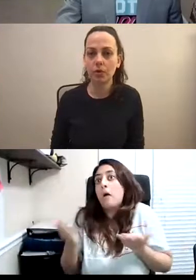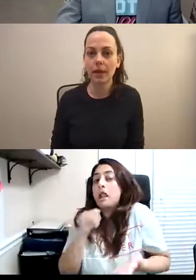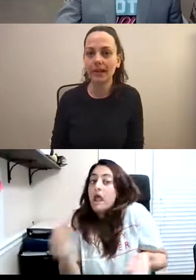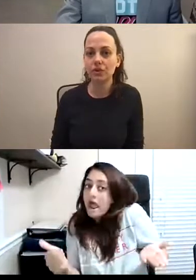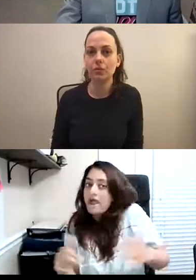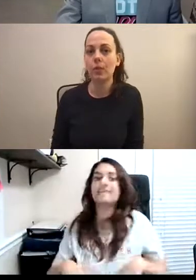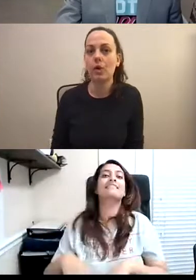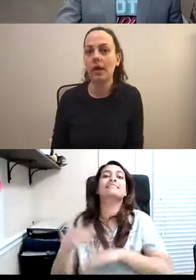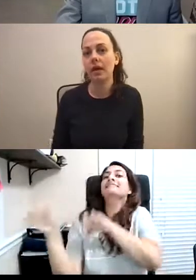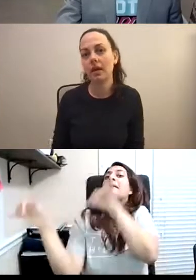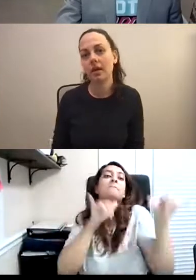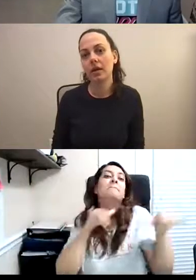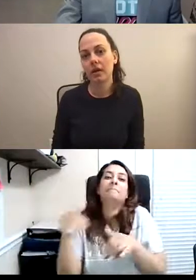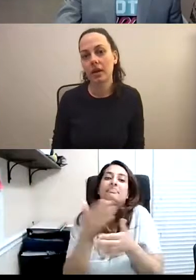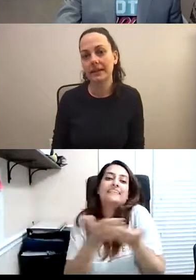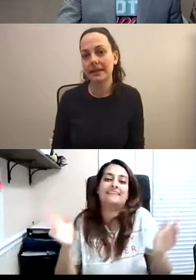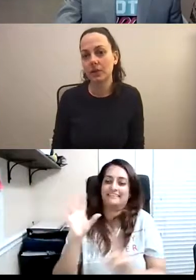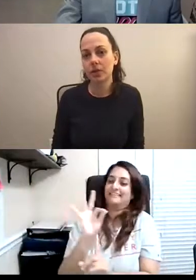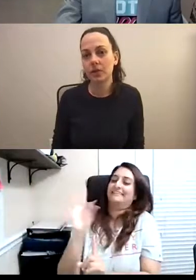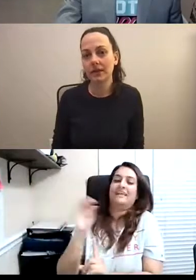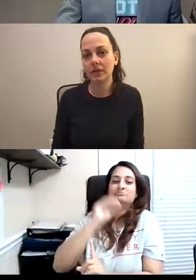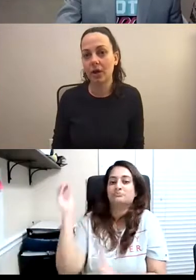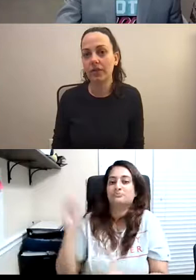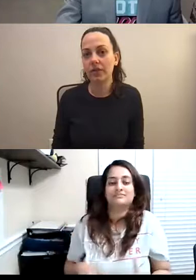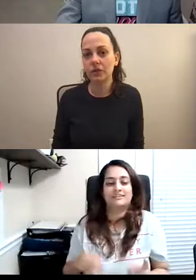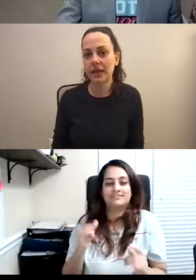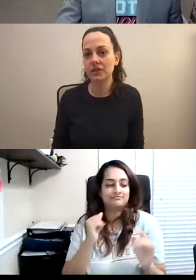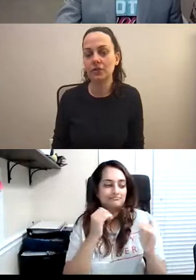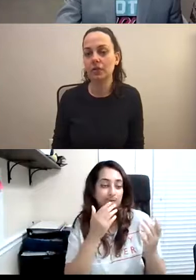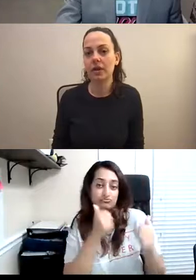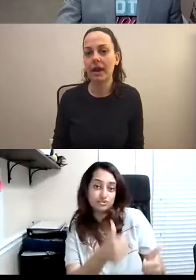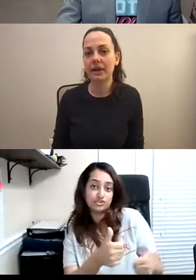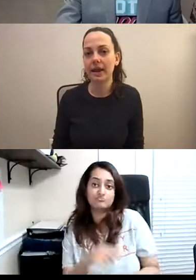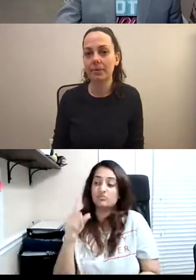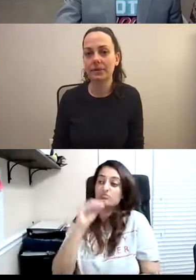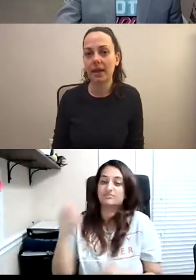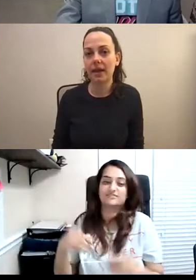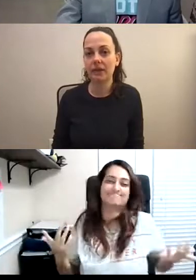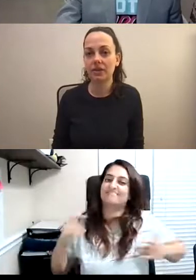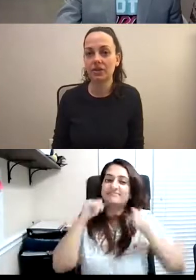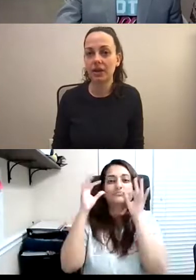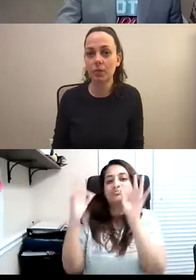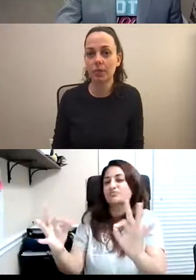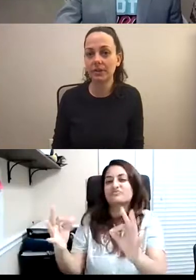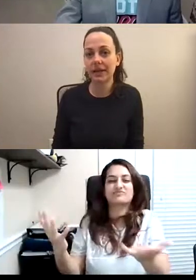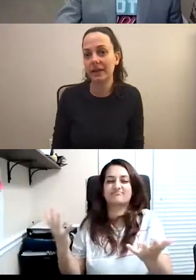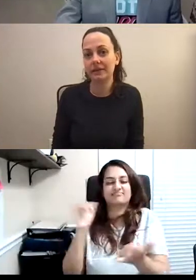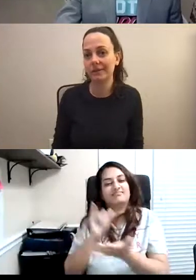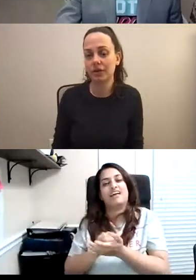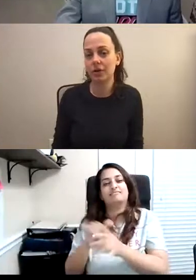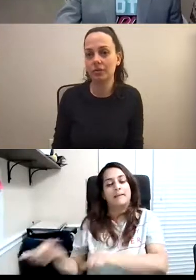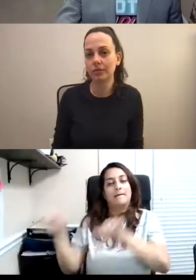what you can do, like exactly what you can, like all the things you can do. 99% is good,